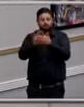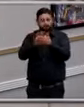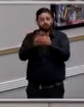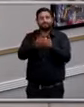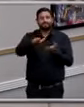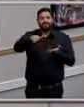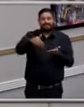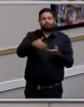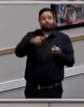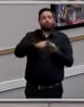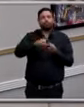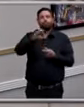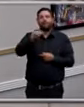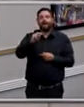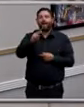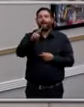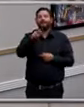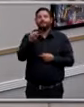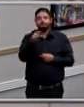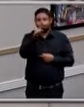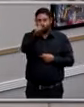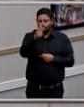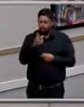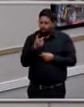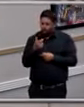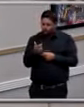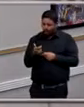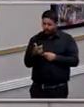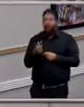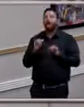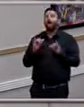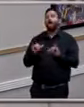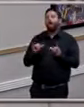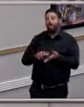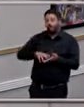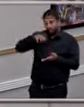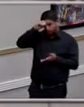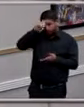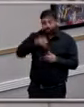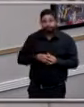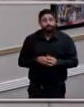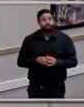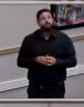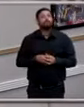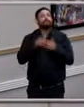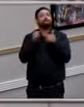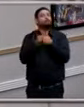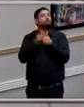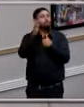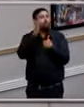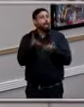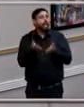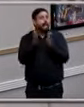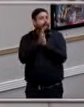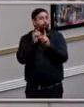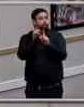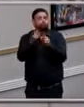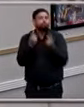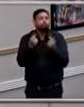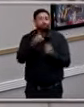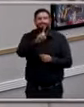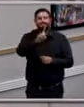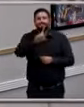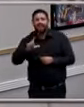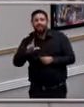Please view the video for directions. The first thing it's going to ask you is to download the